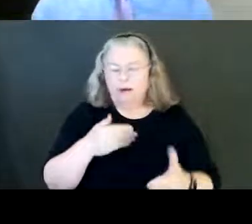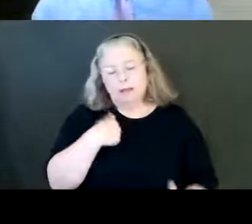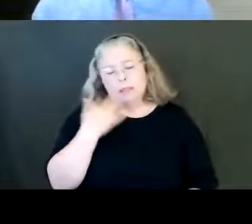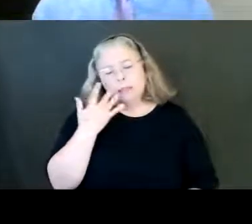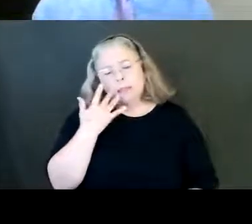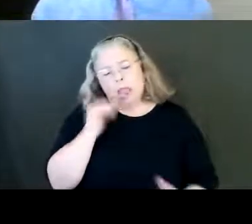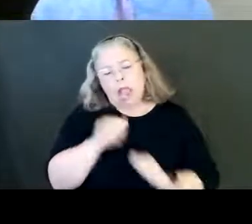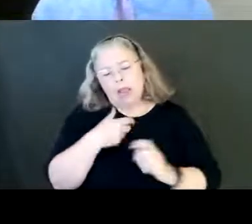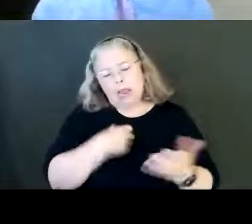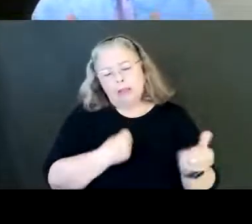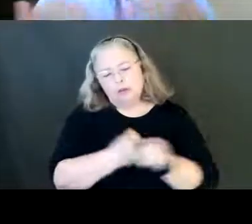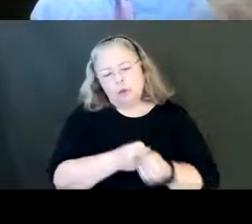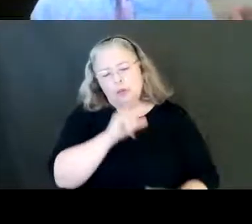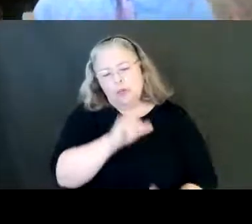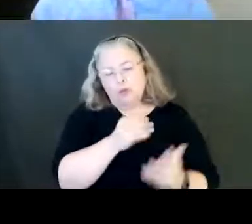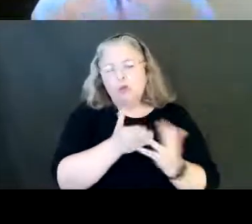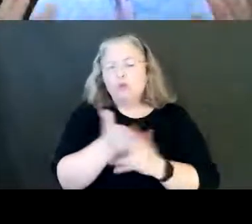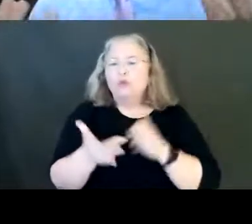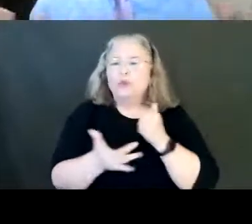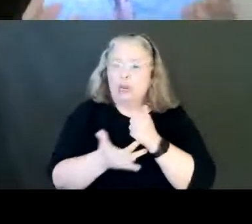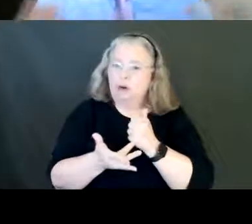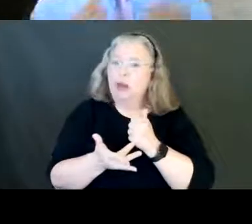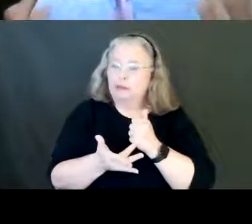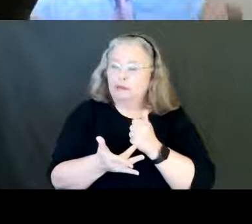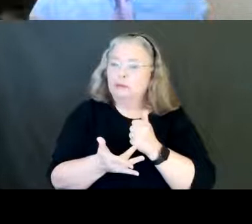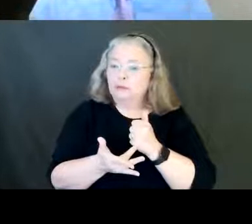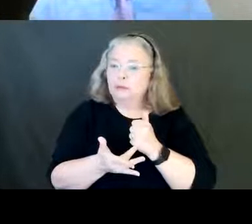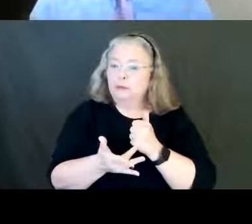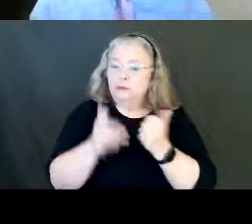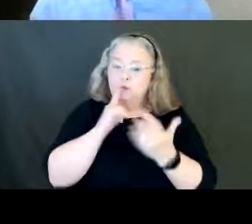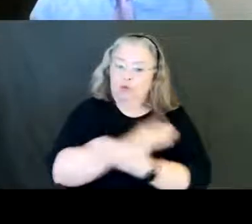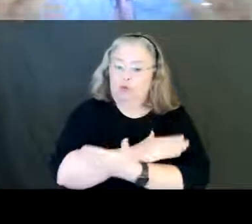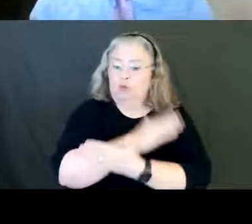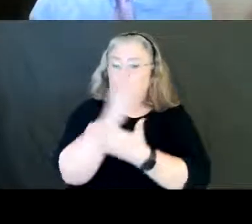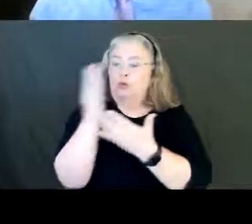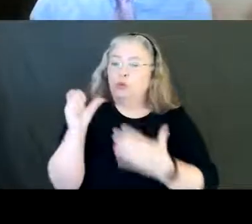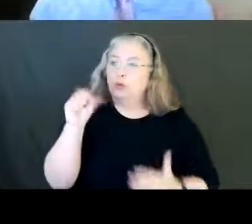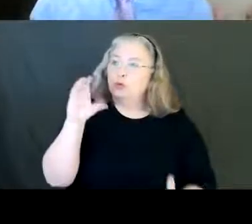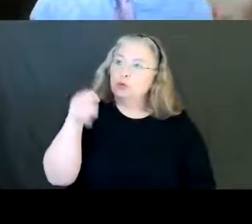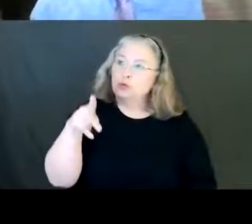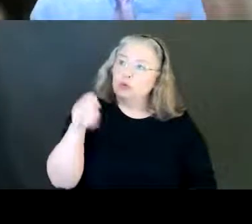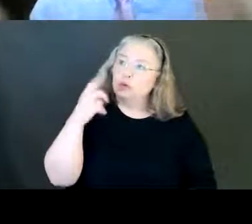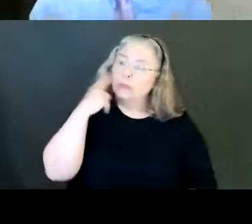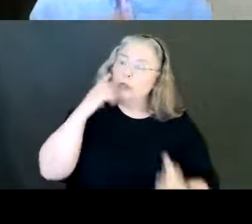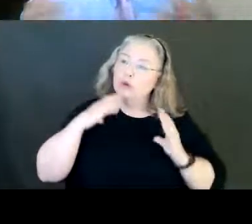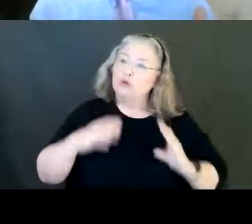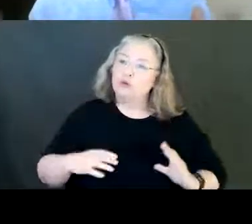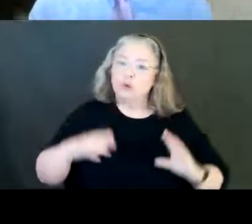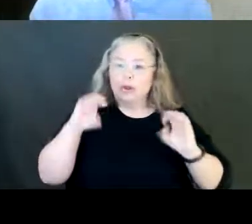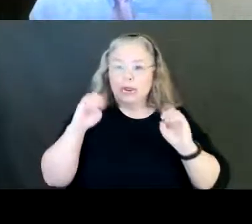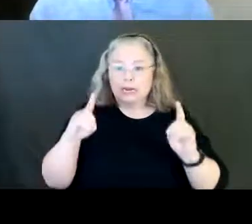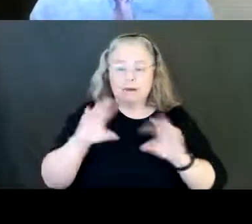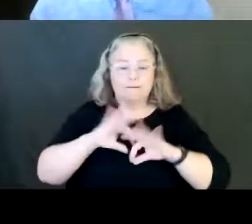can be supported through technology. So that's really the scope when we think about consumer education or